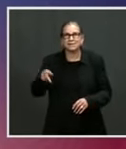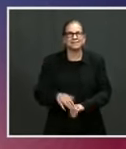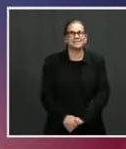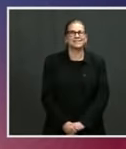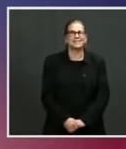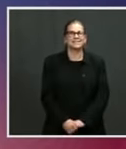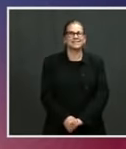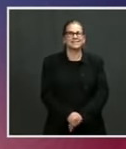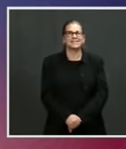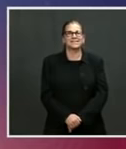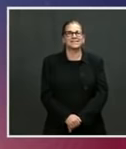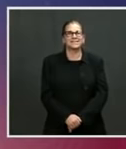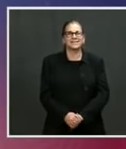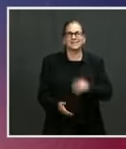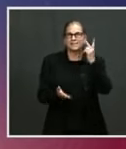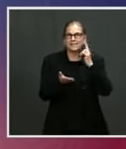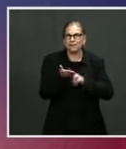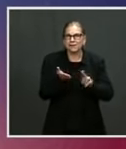Secretary Austin,